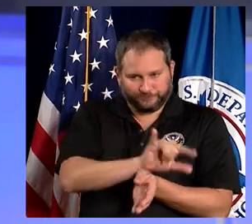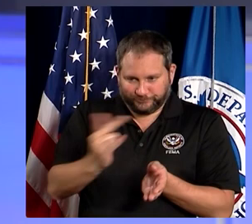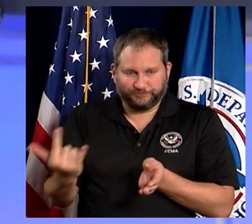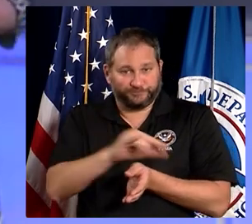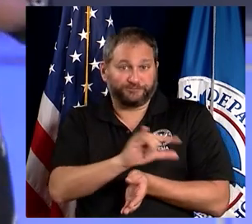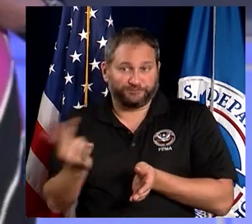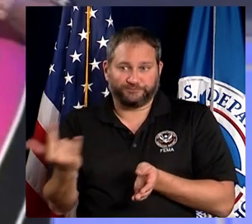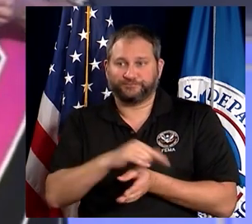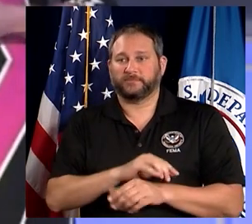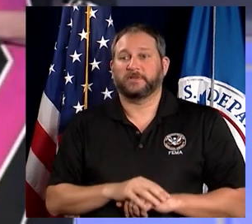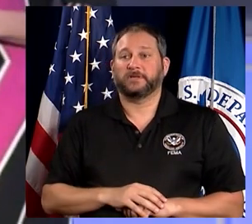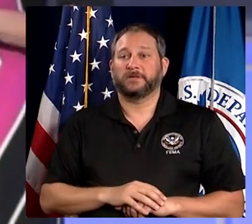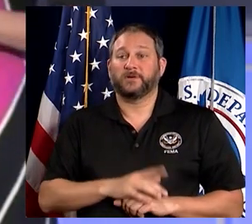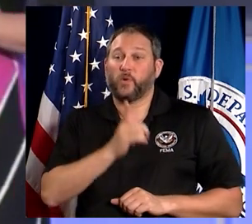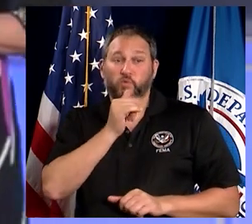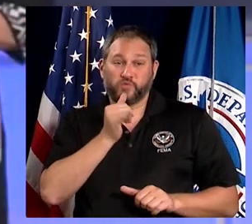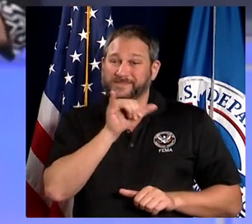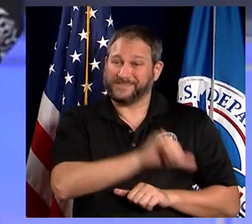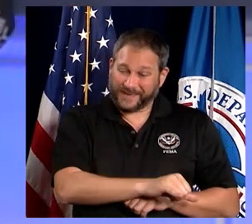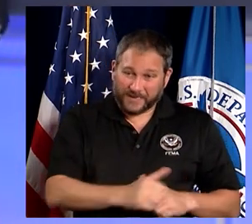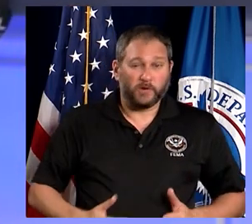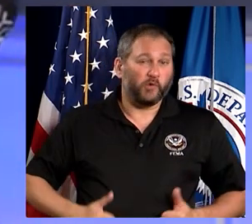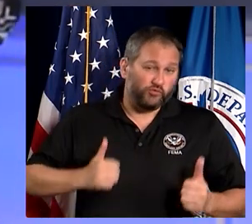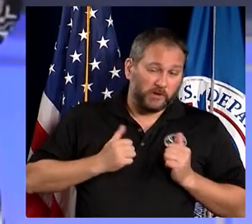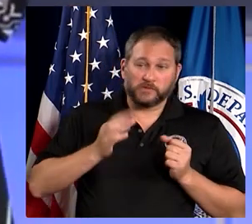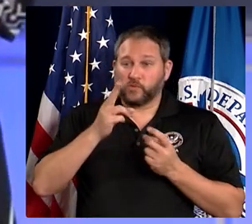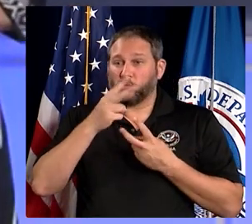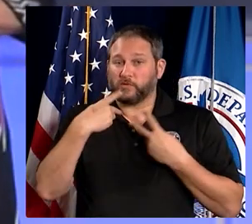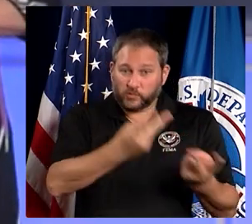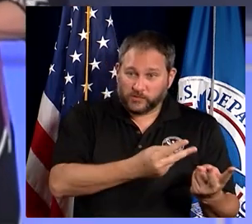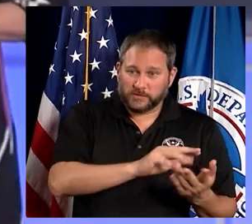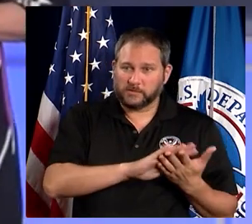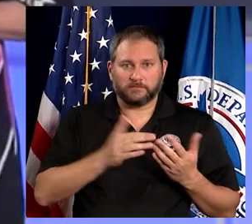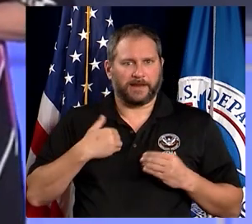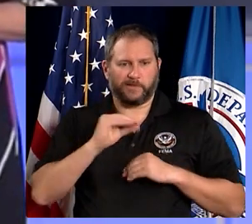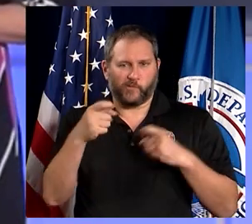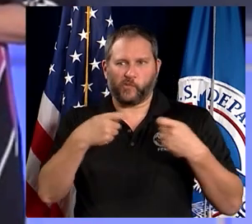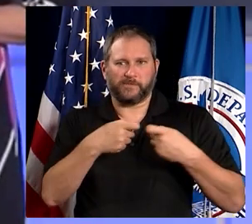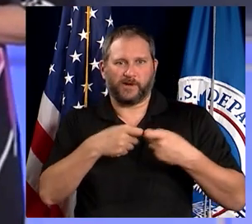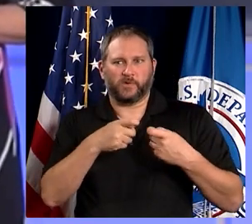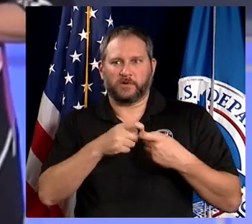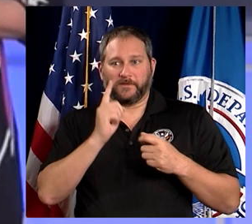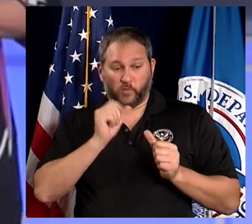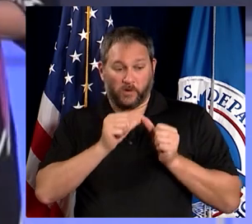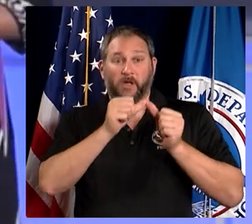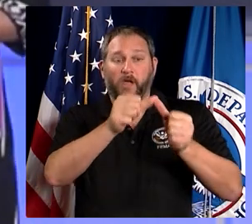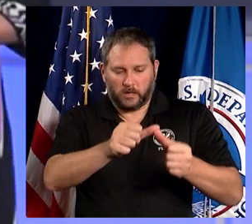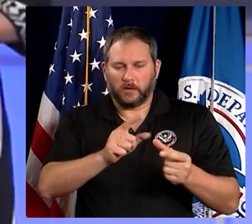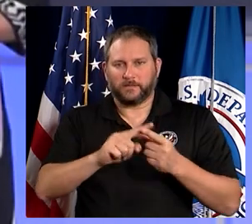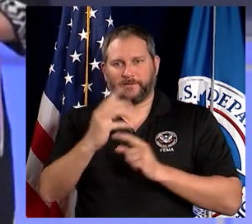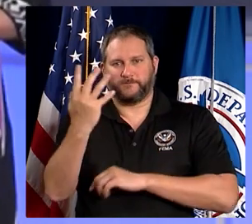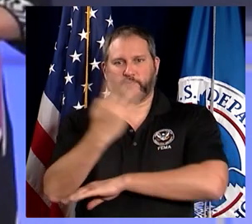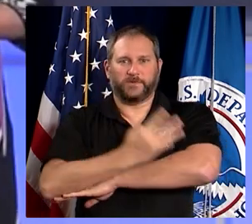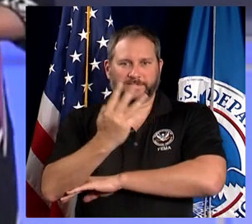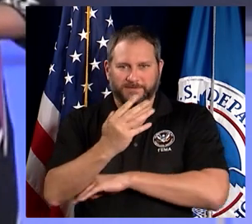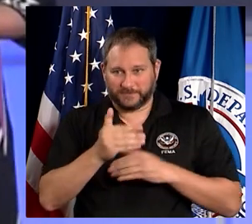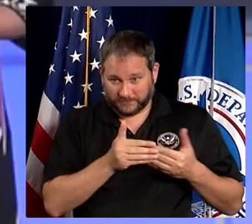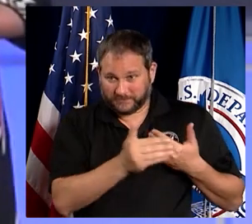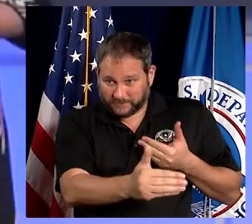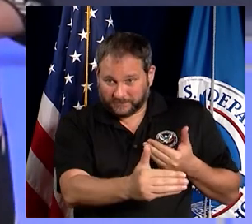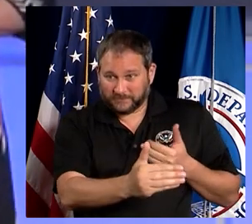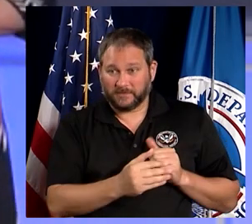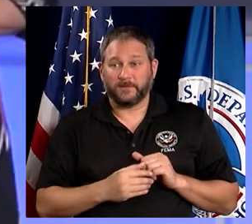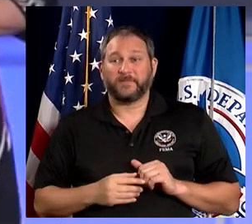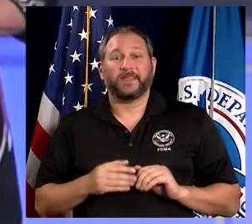behind, residents and tourists who couldn't leave the island, had no power until about the 4th day. Village generators were